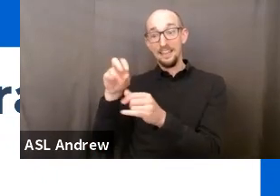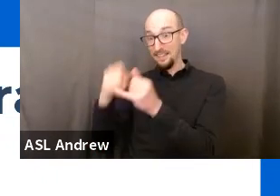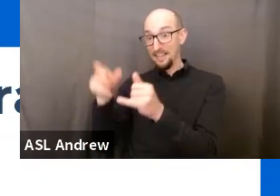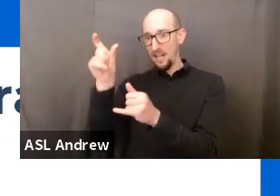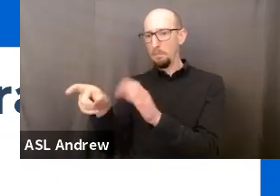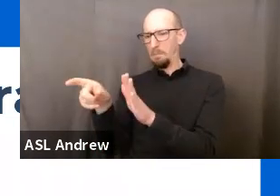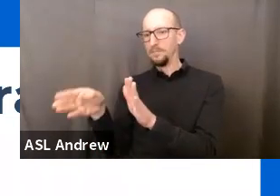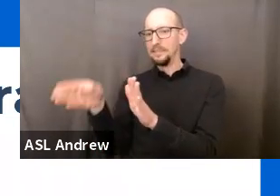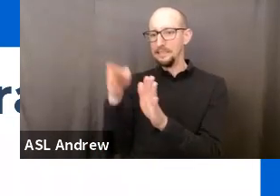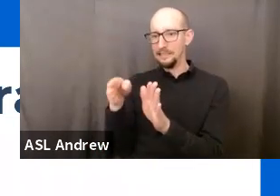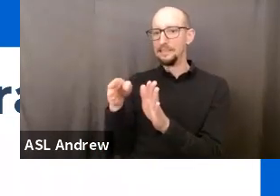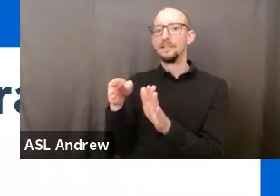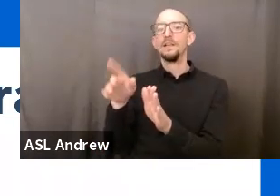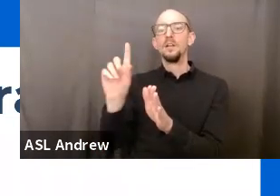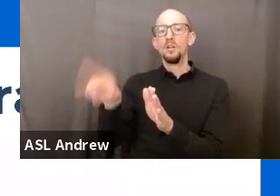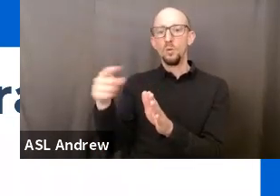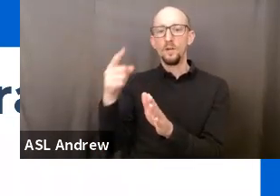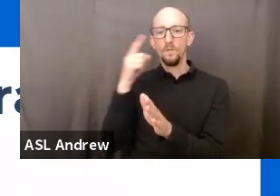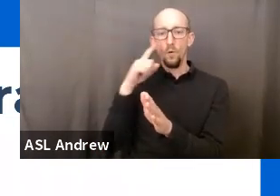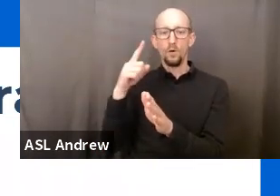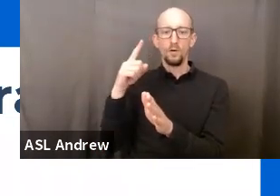8-tier model, right? The